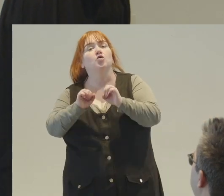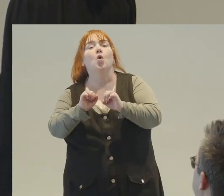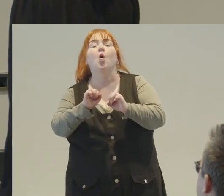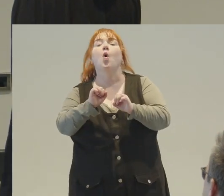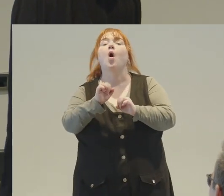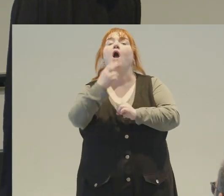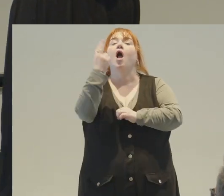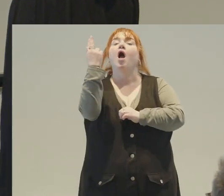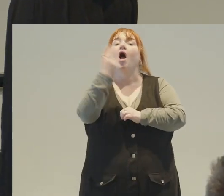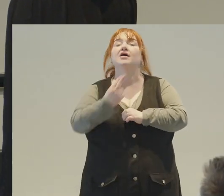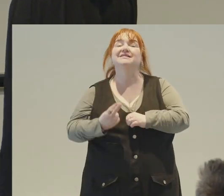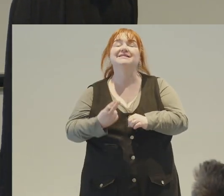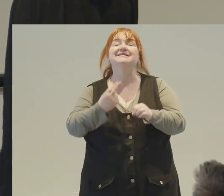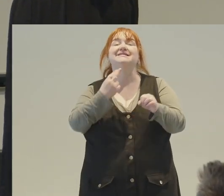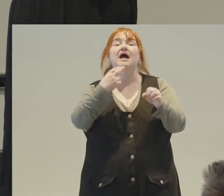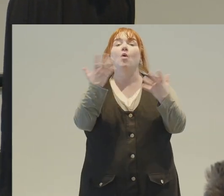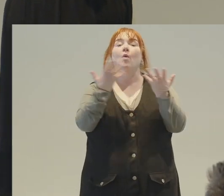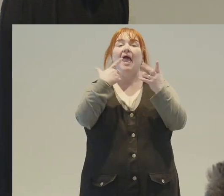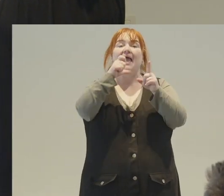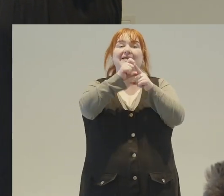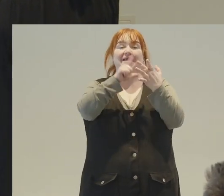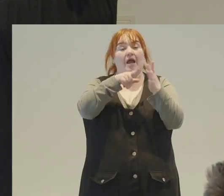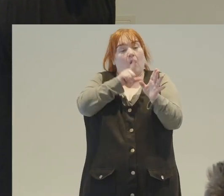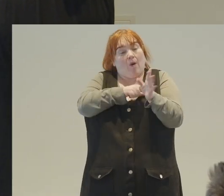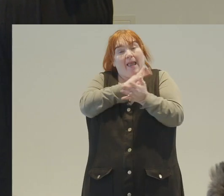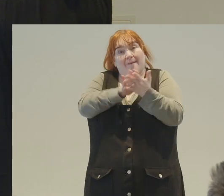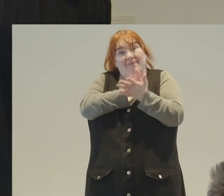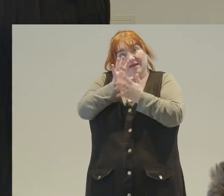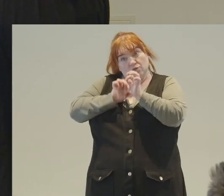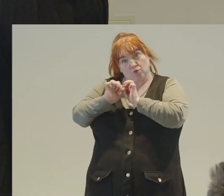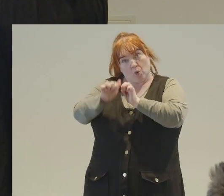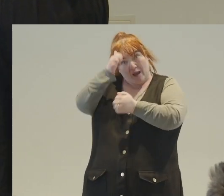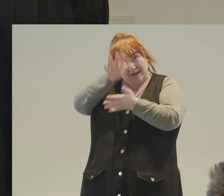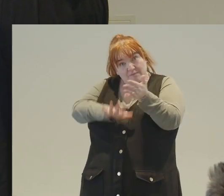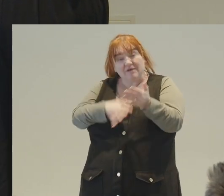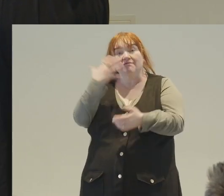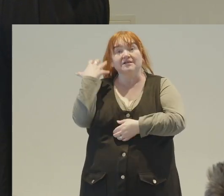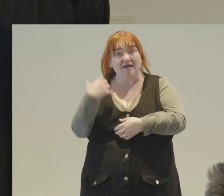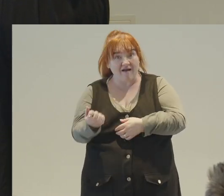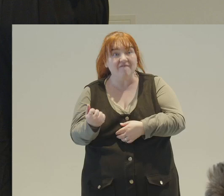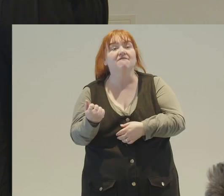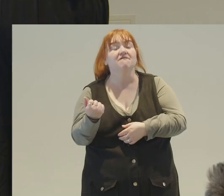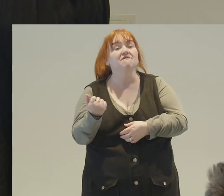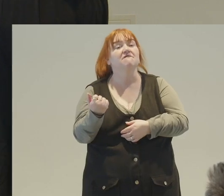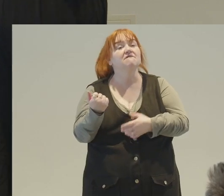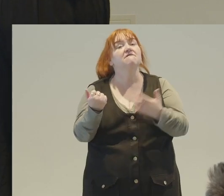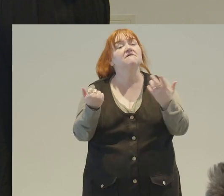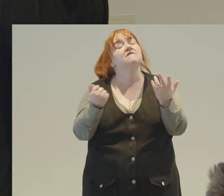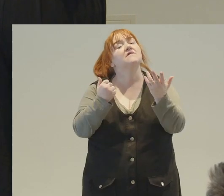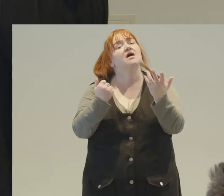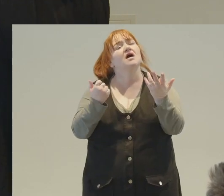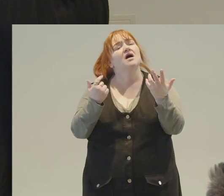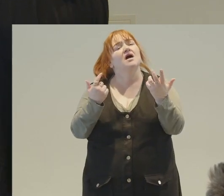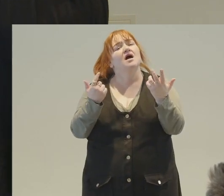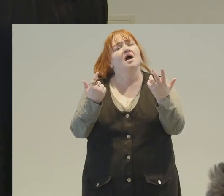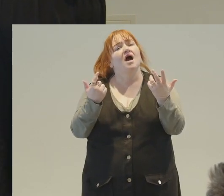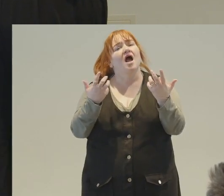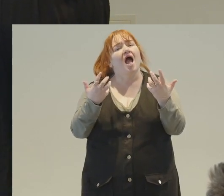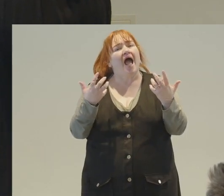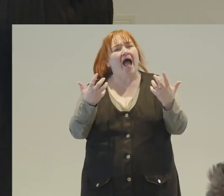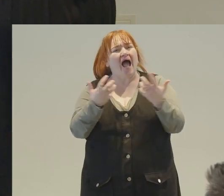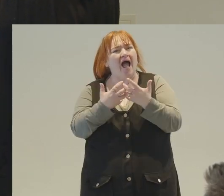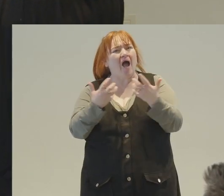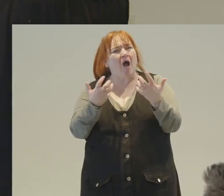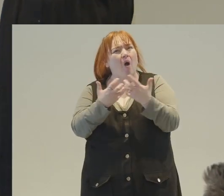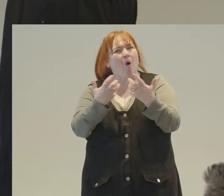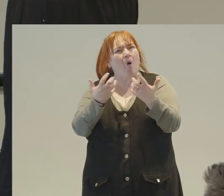you've got your own kind of artistic practice and your own sort of experience. Does that kind of, how does that come into